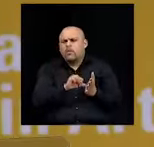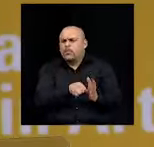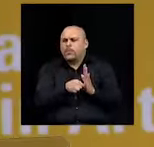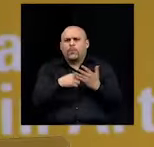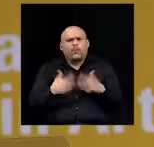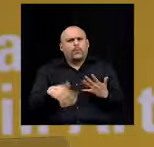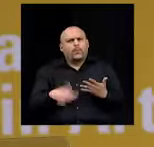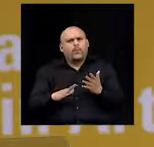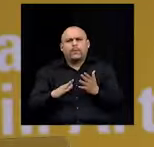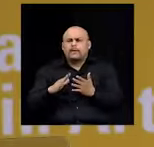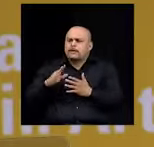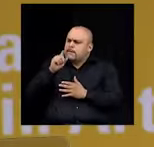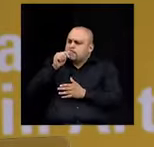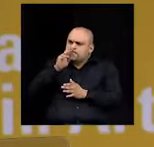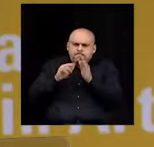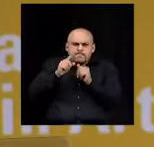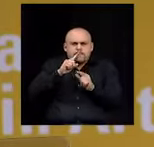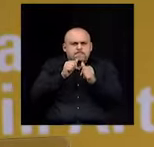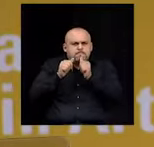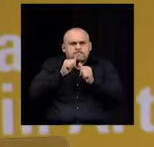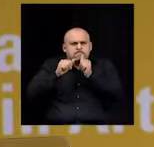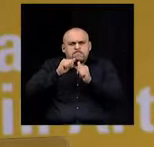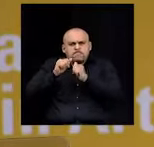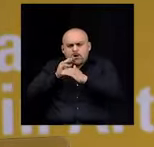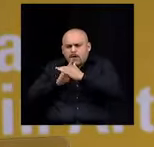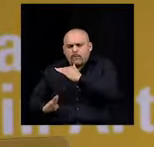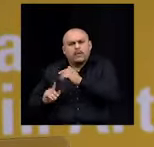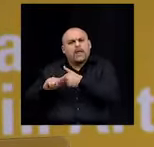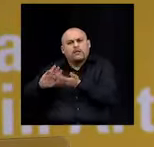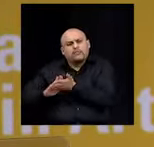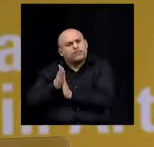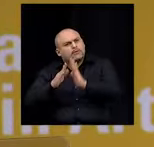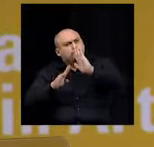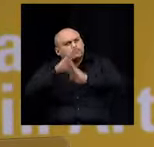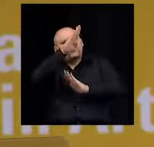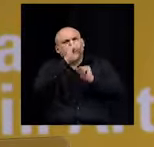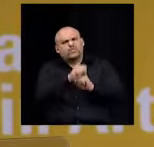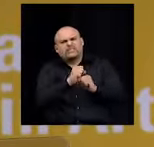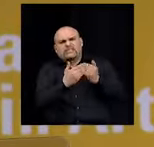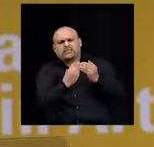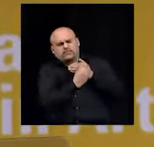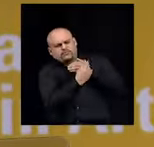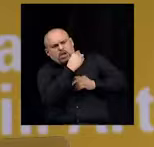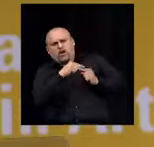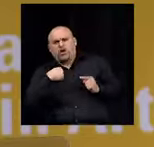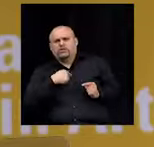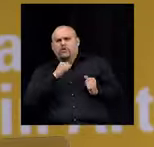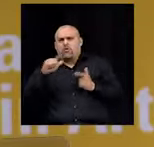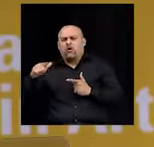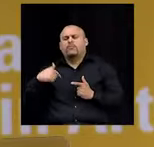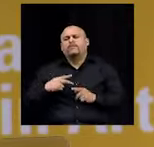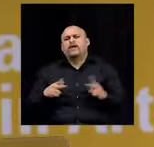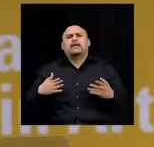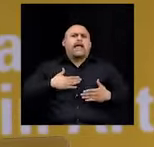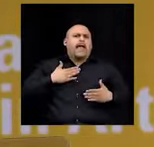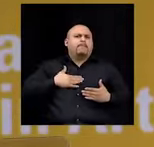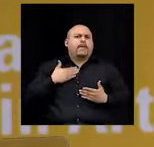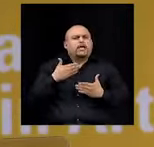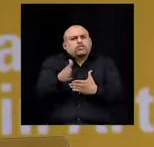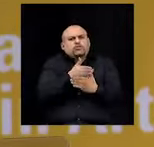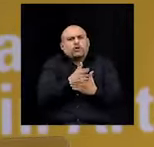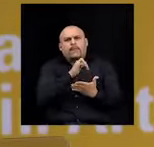rising from modest beginnings and giving back to others should inspire us all. I am so happy to have her share